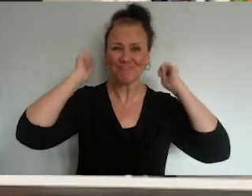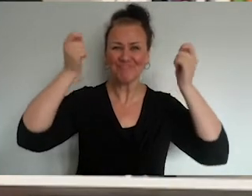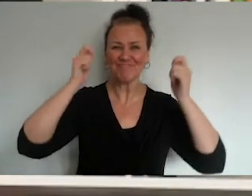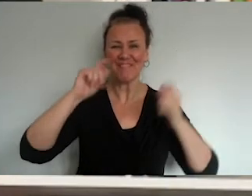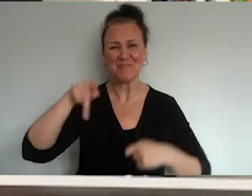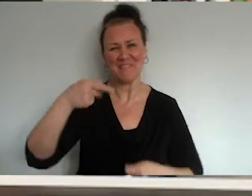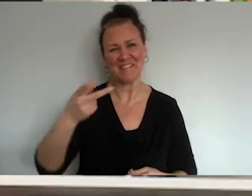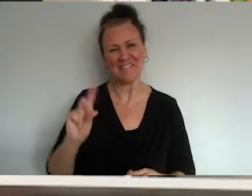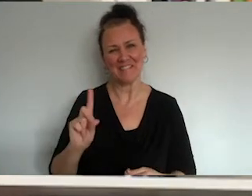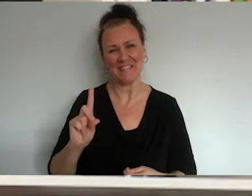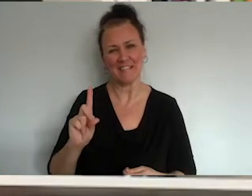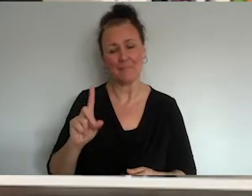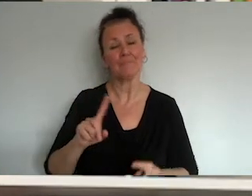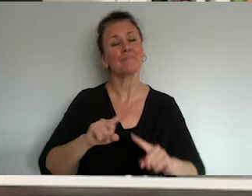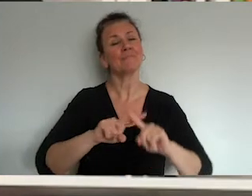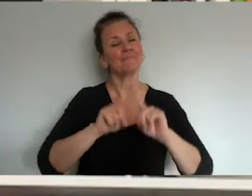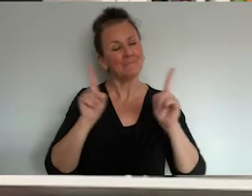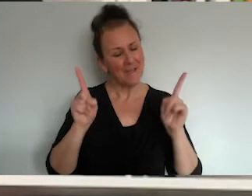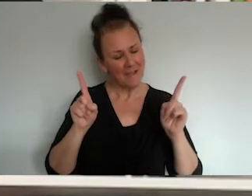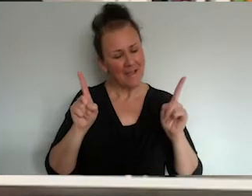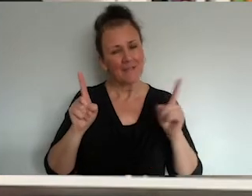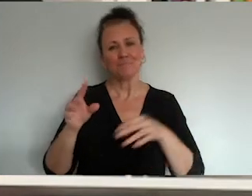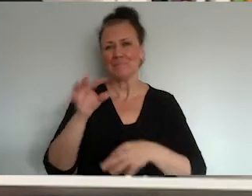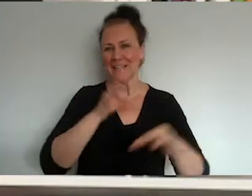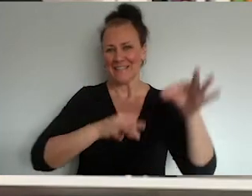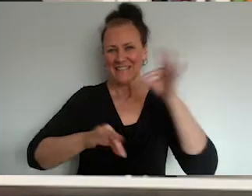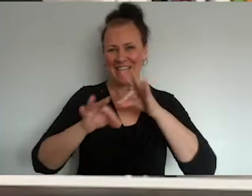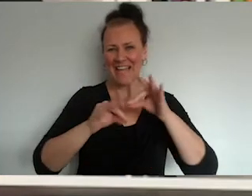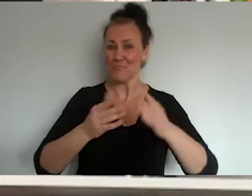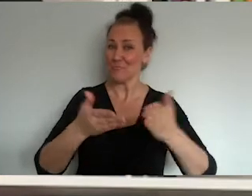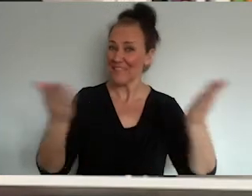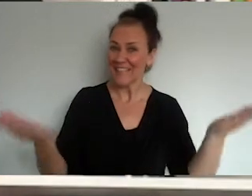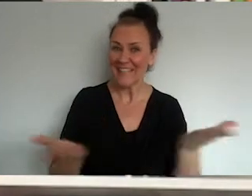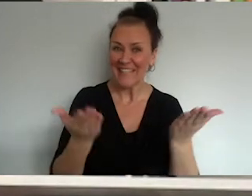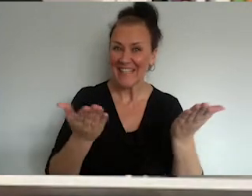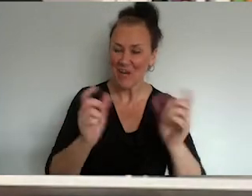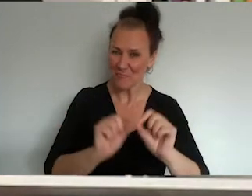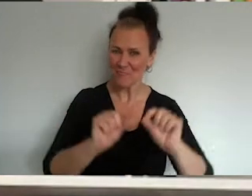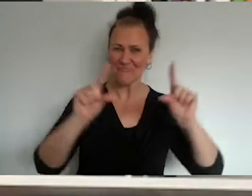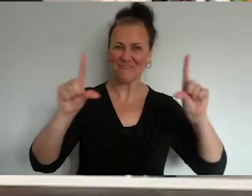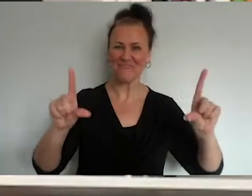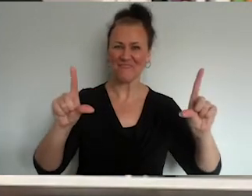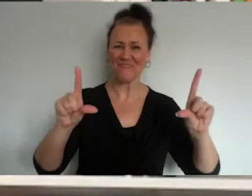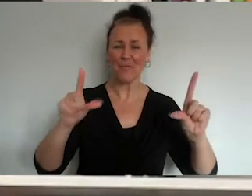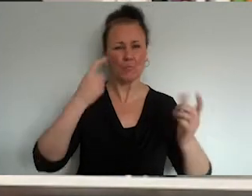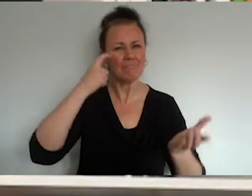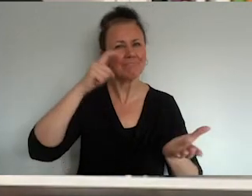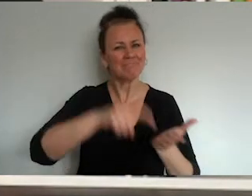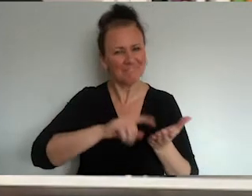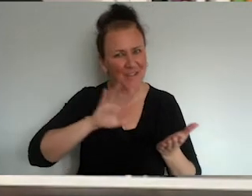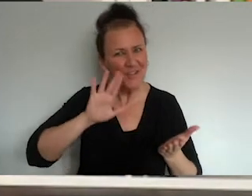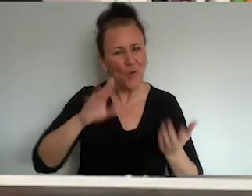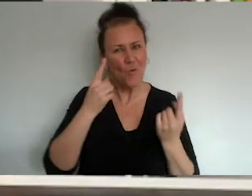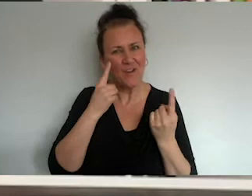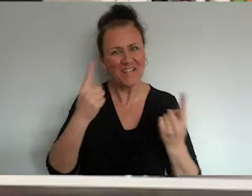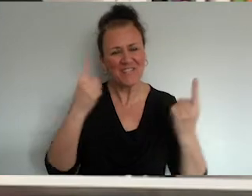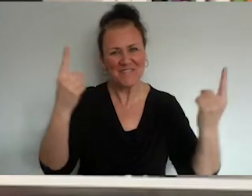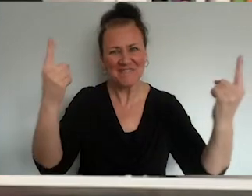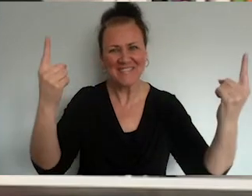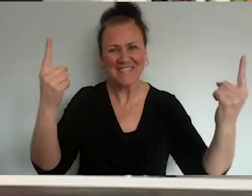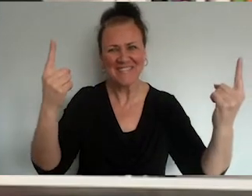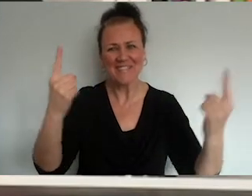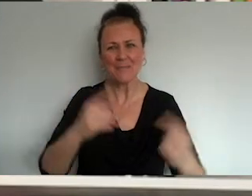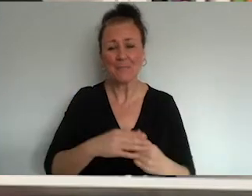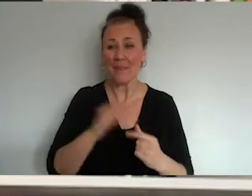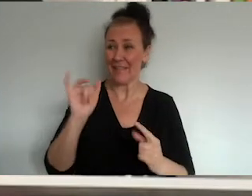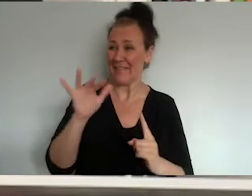ceremonies. But we're here nonetheless to celebrate your achievements. And given these